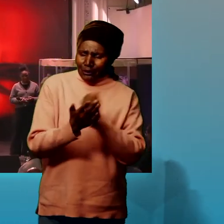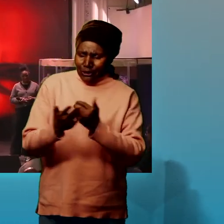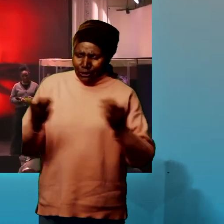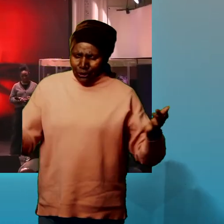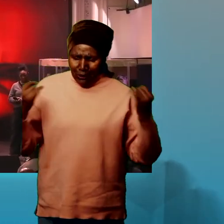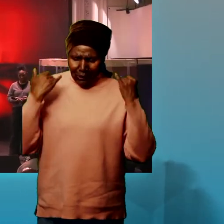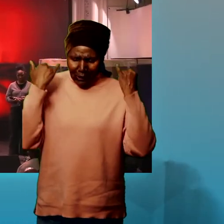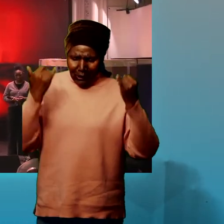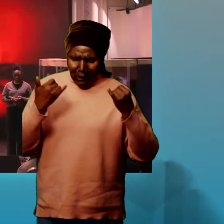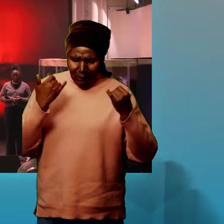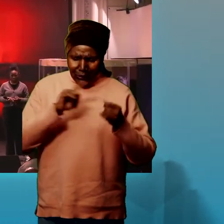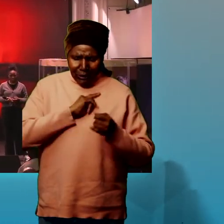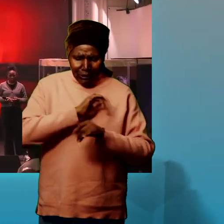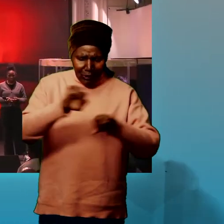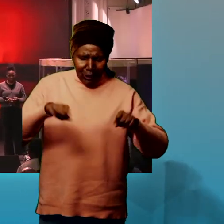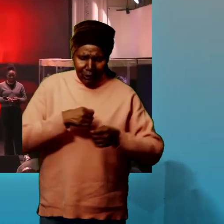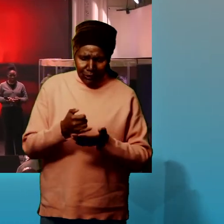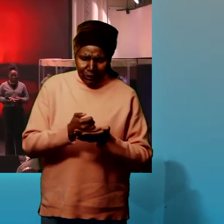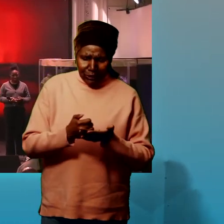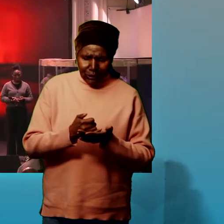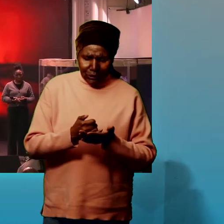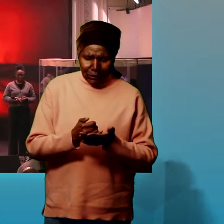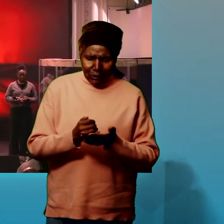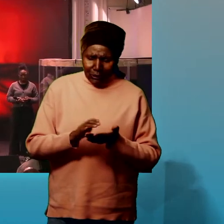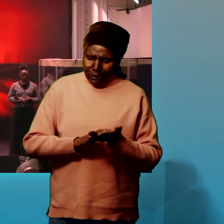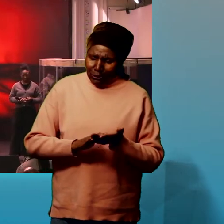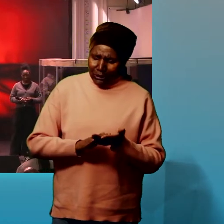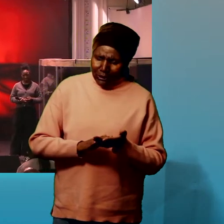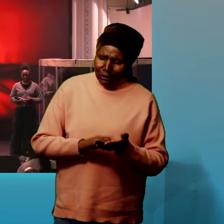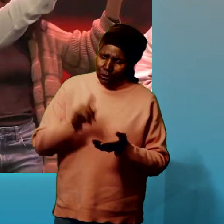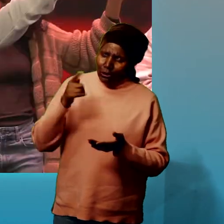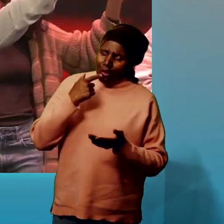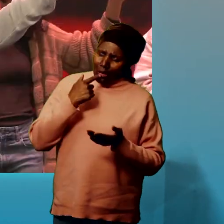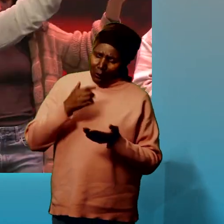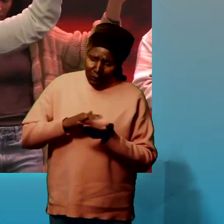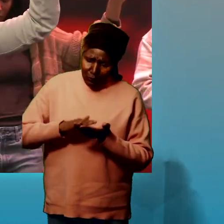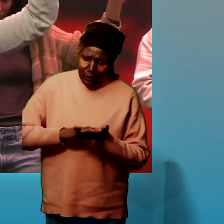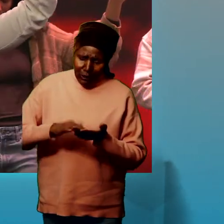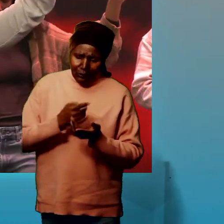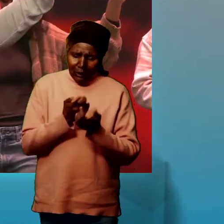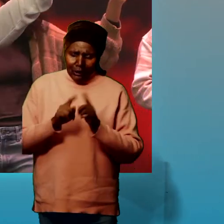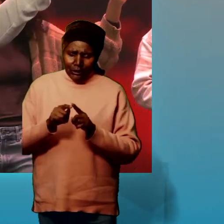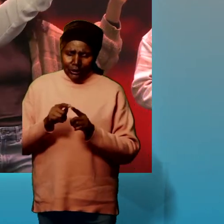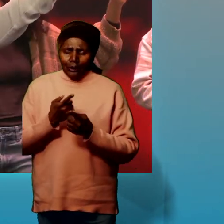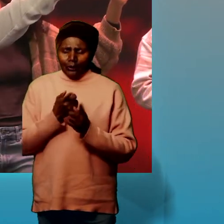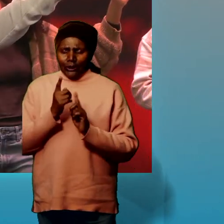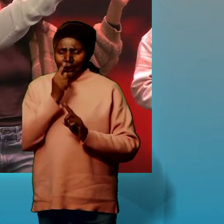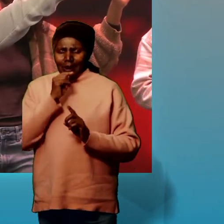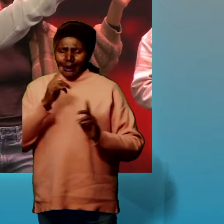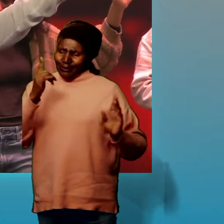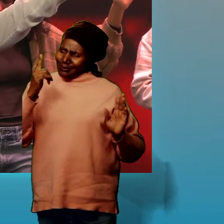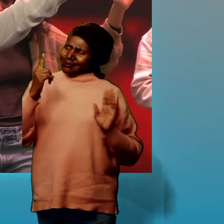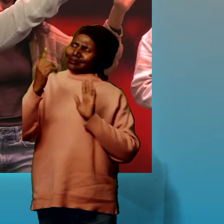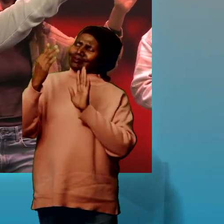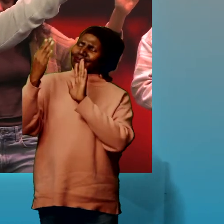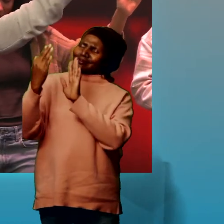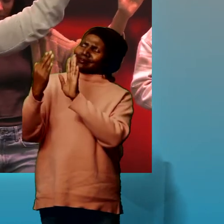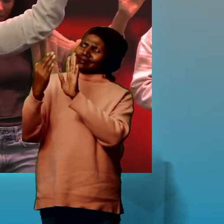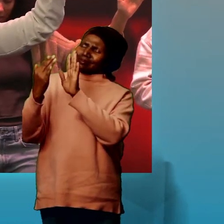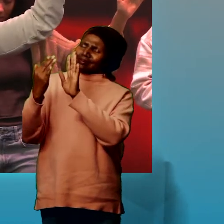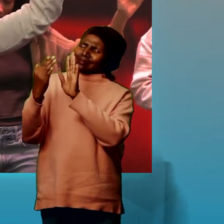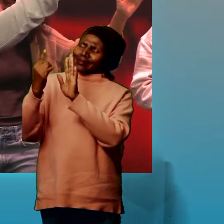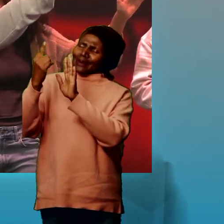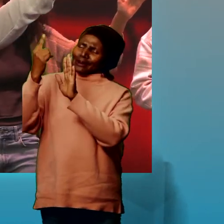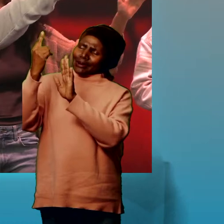Lord, so that we would be able to stand here before you today, Lord, and give thanks, Lord God, and glorify your precious and holy name. And Lord,